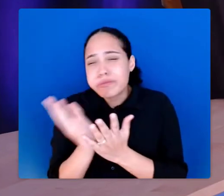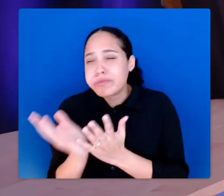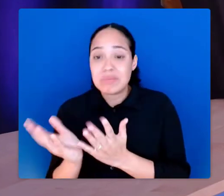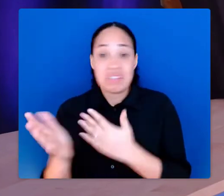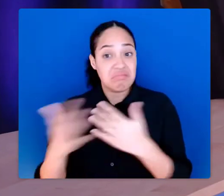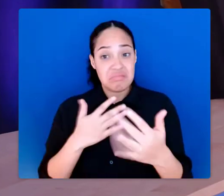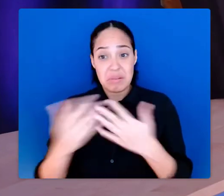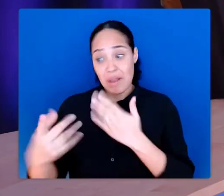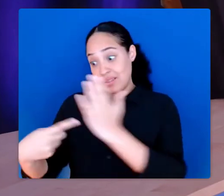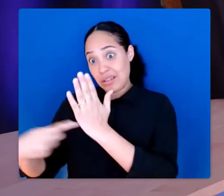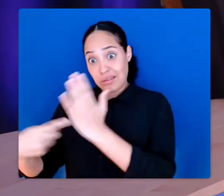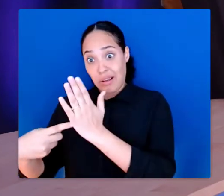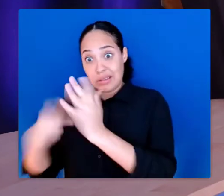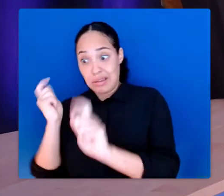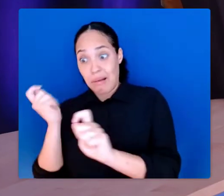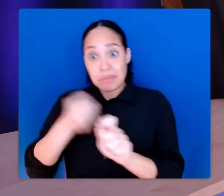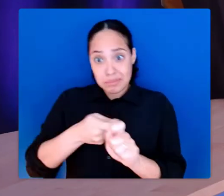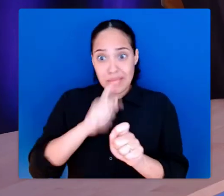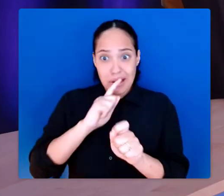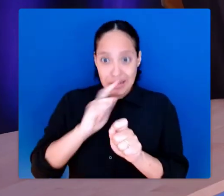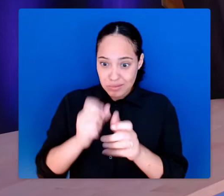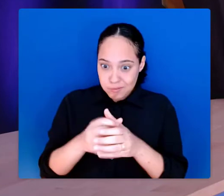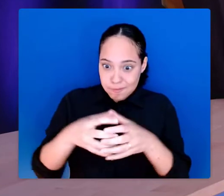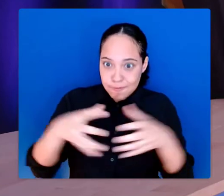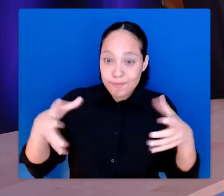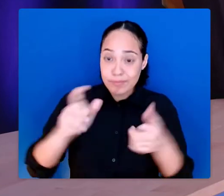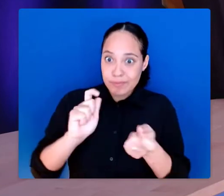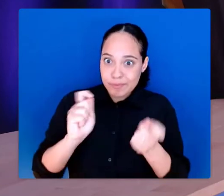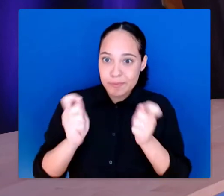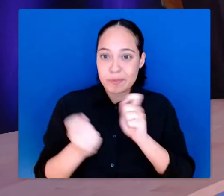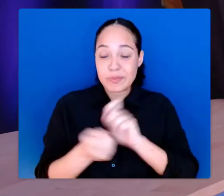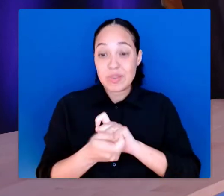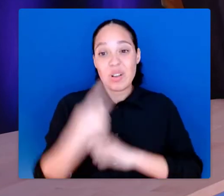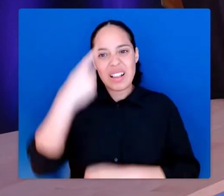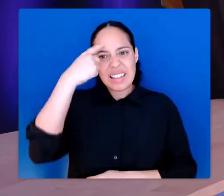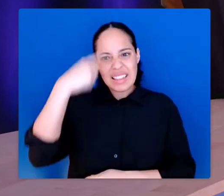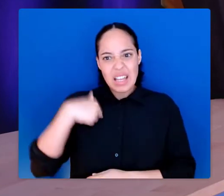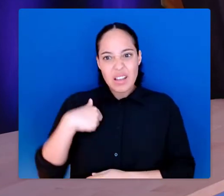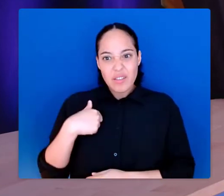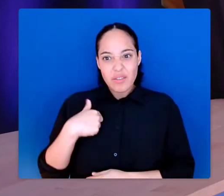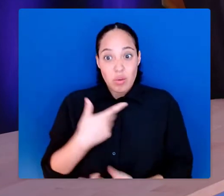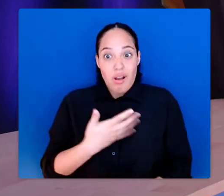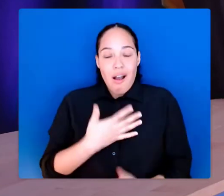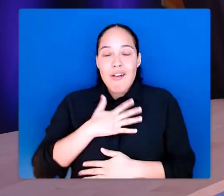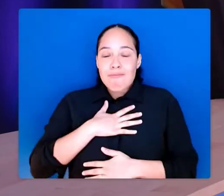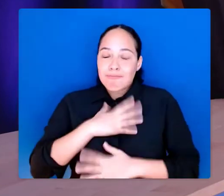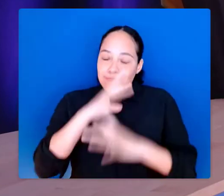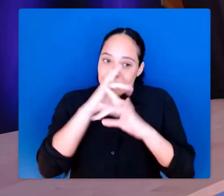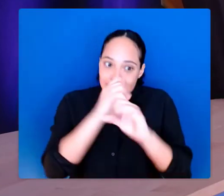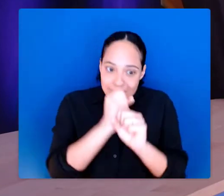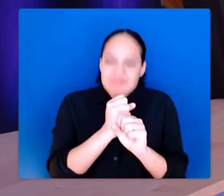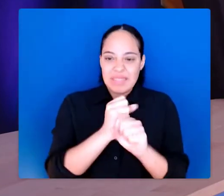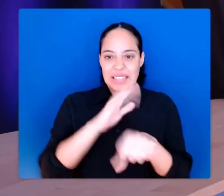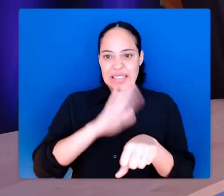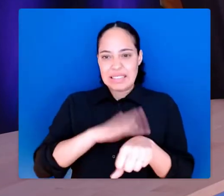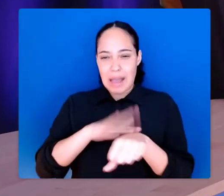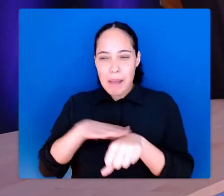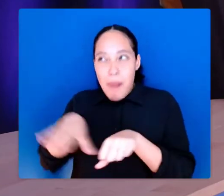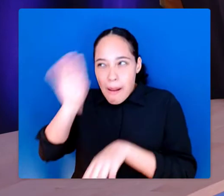has been expanding into a lot of fields. So AI is in accessibility, in sustainability, in reducing your